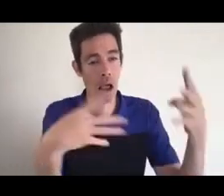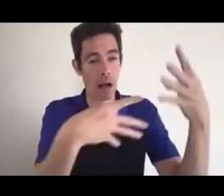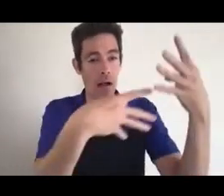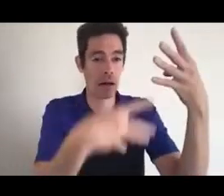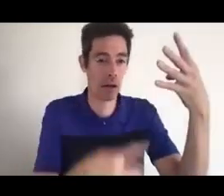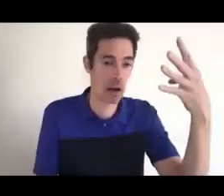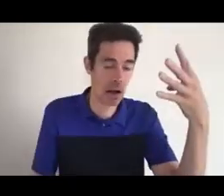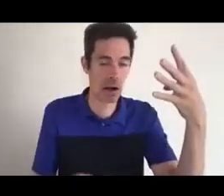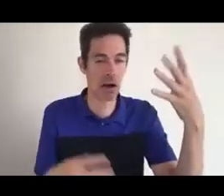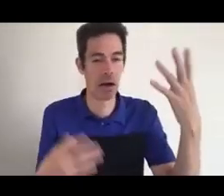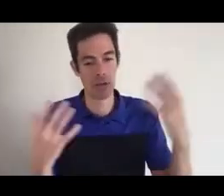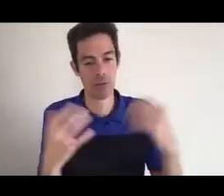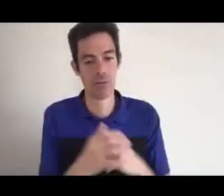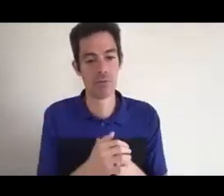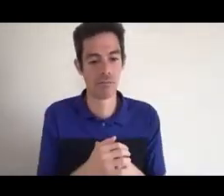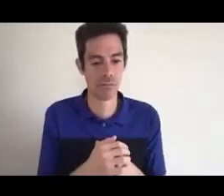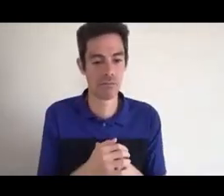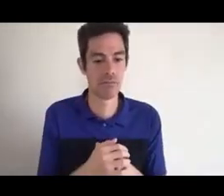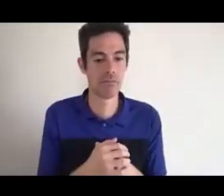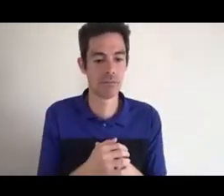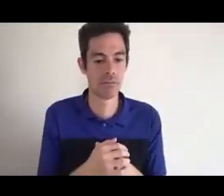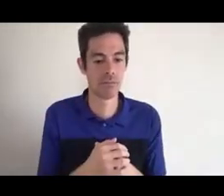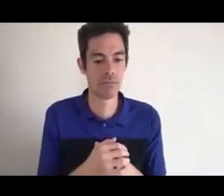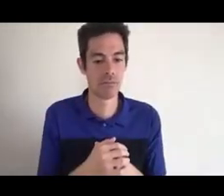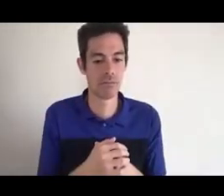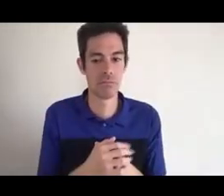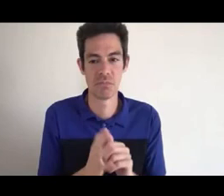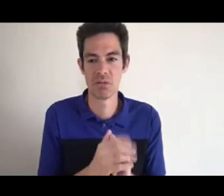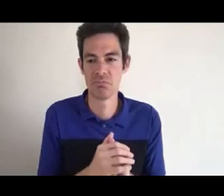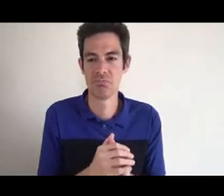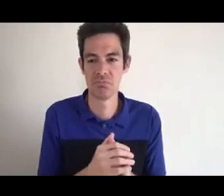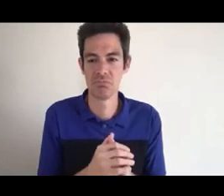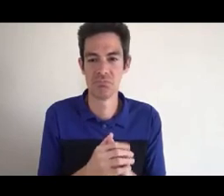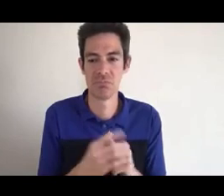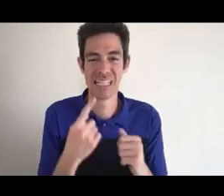A line or a list.